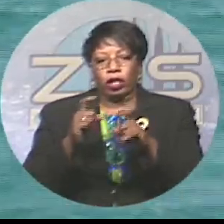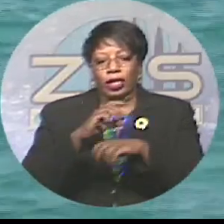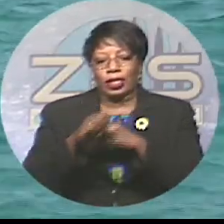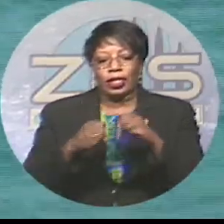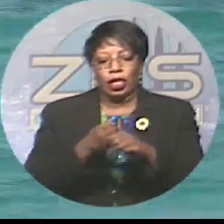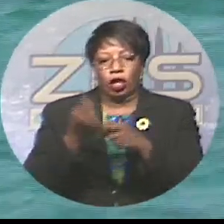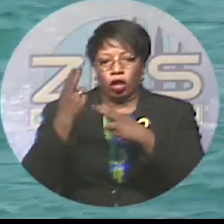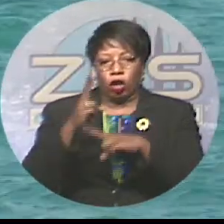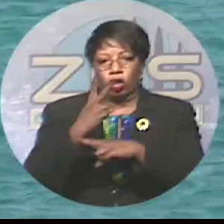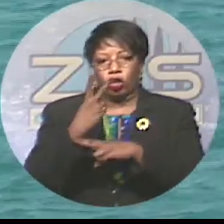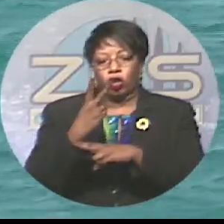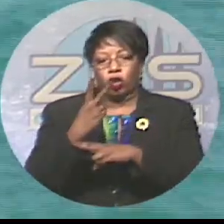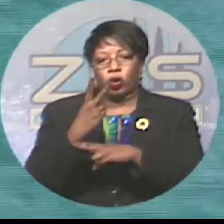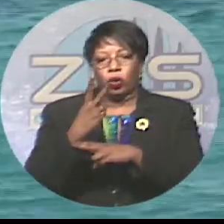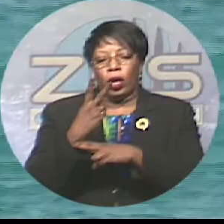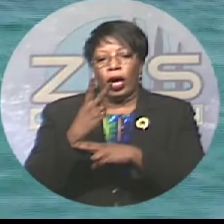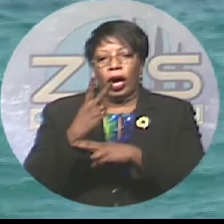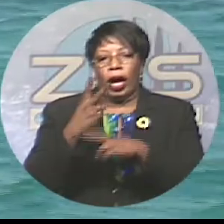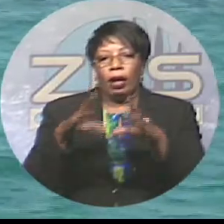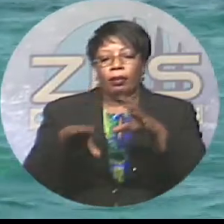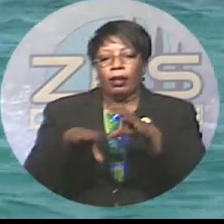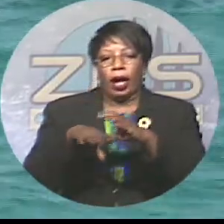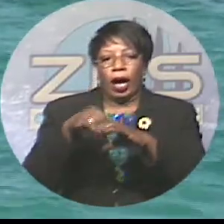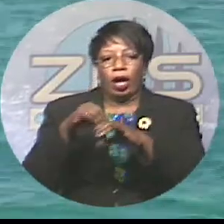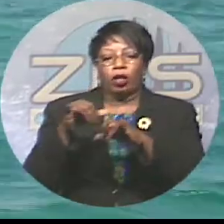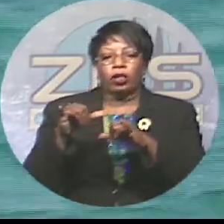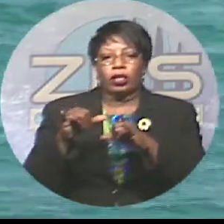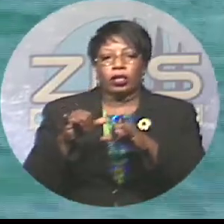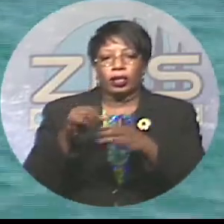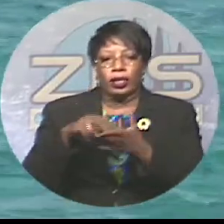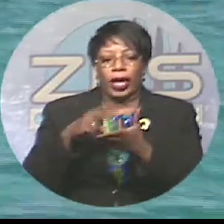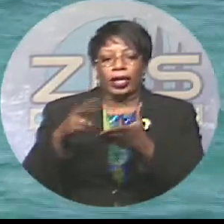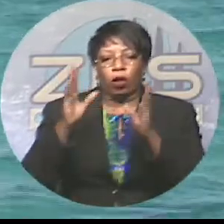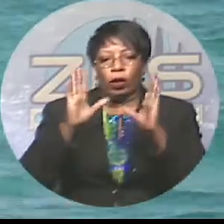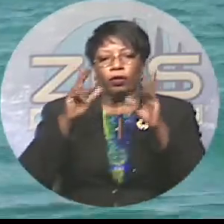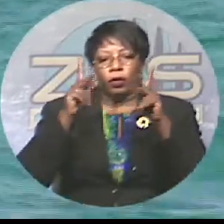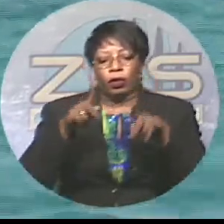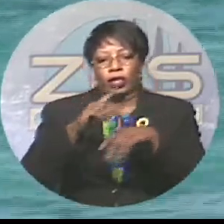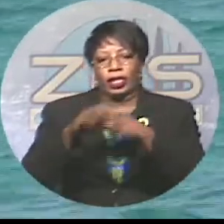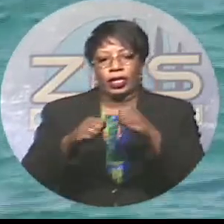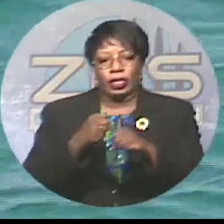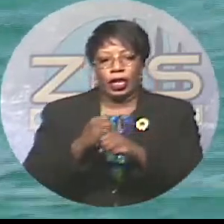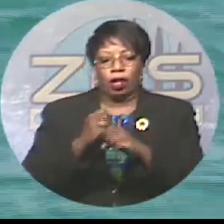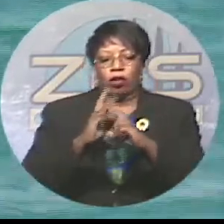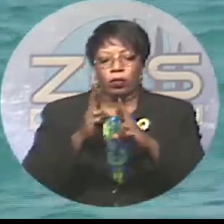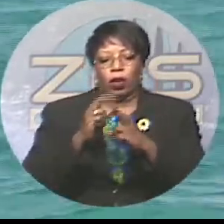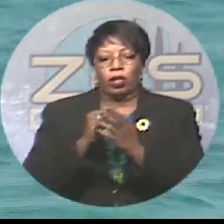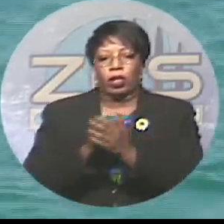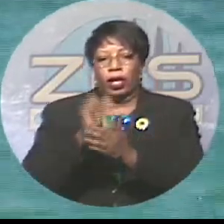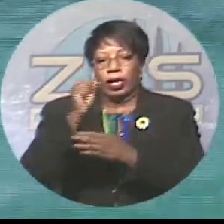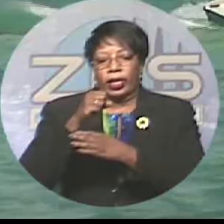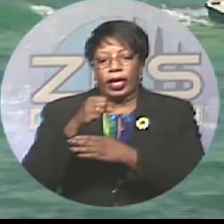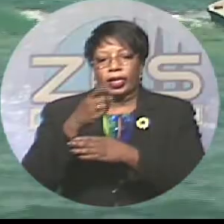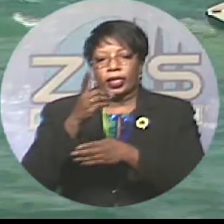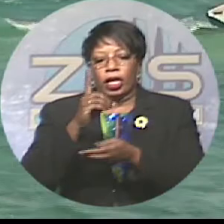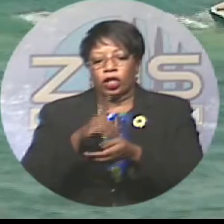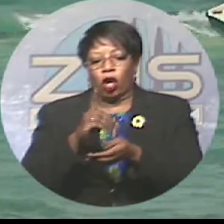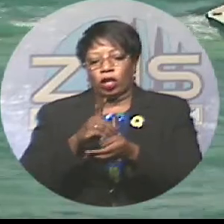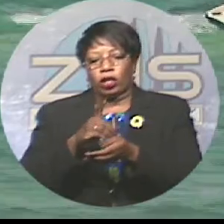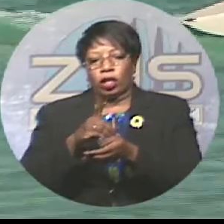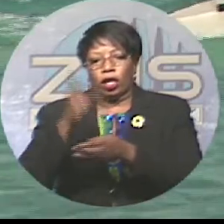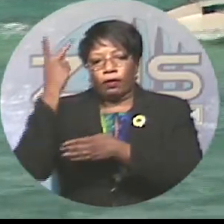two outstanding persons when it comes to sloop sailing in the country. They're being recognized. Oh, yeah, we are honoring Reverend Dr. Philip McPhee